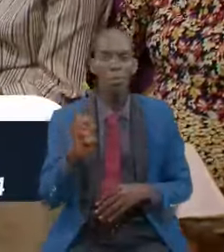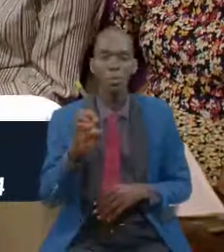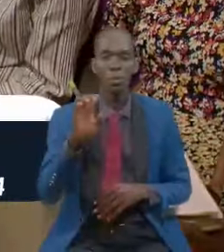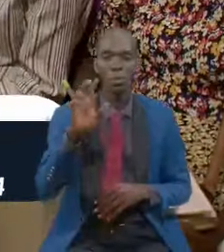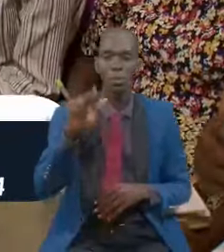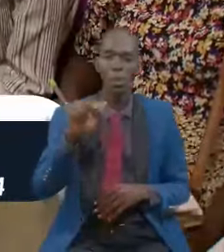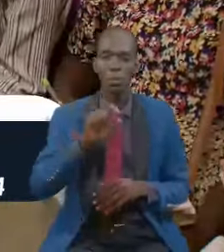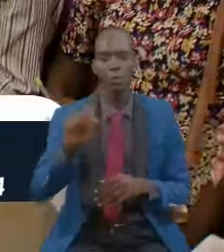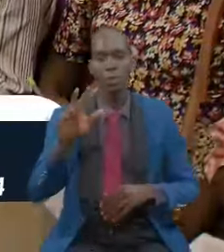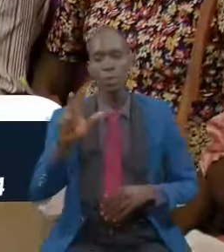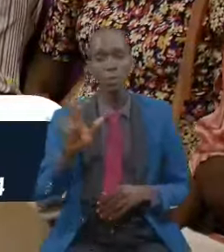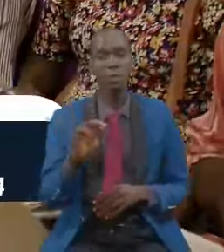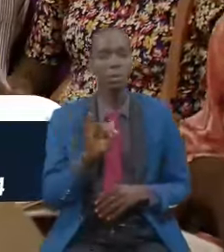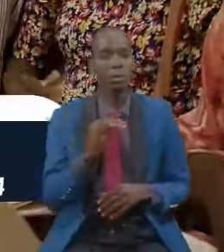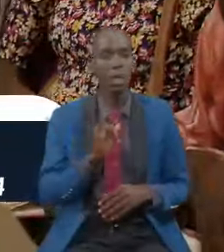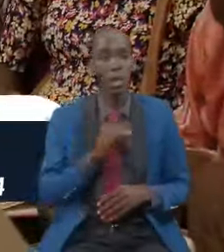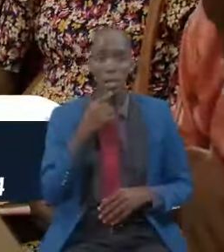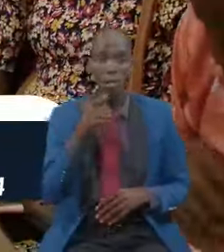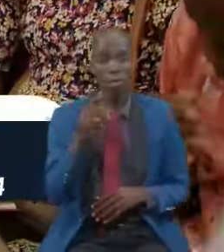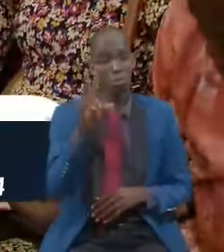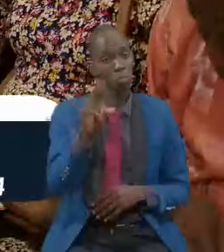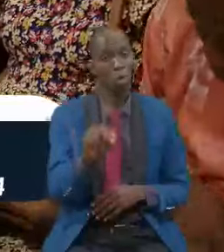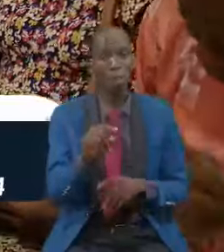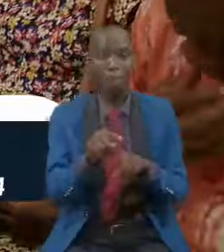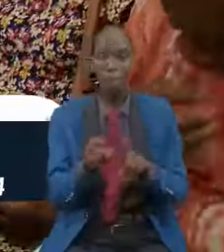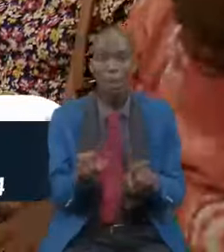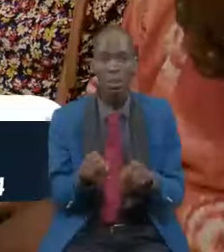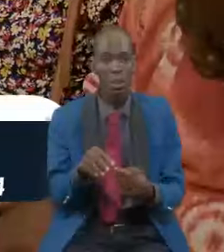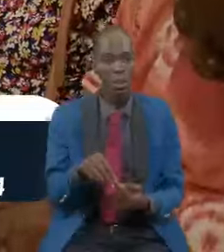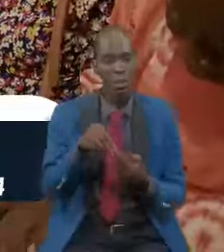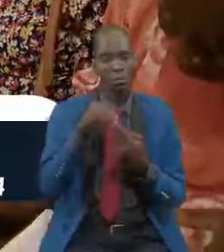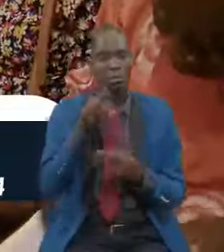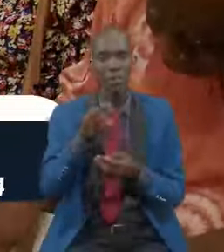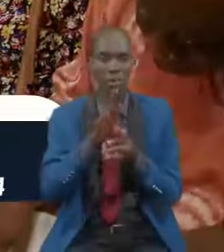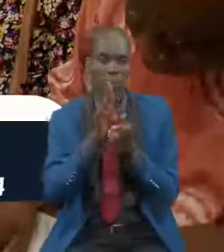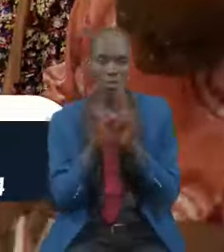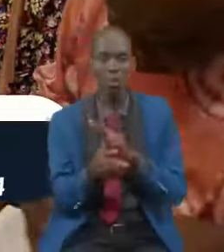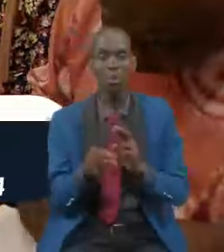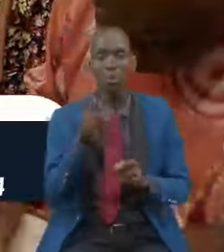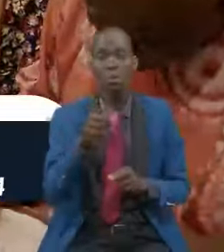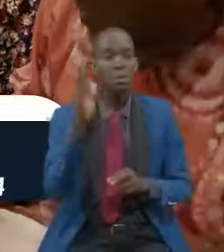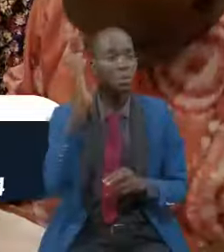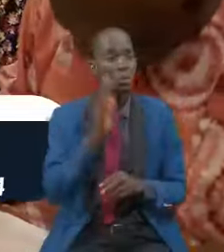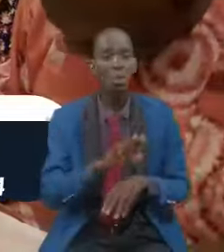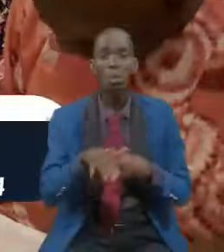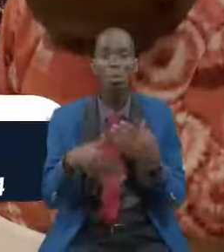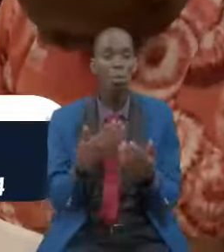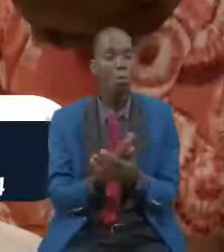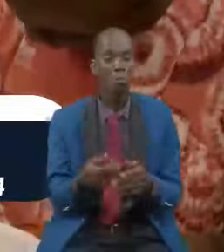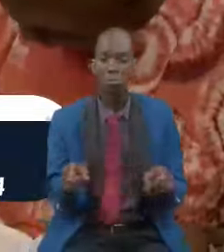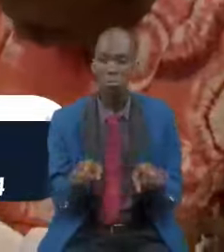I tell you, nay, but except ye repent, ye shall